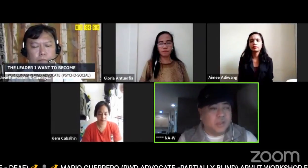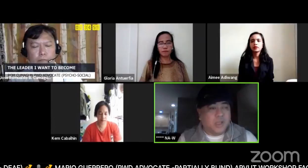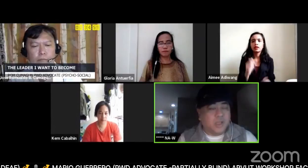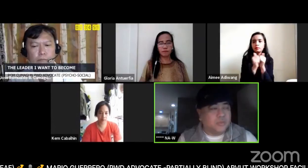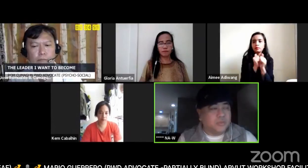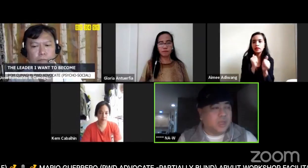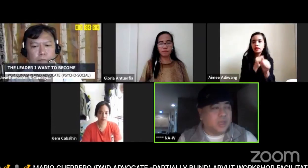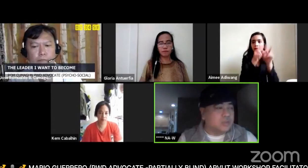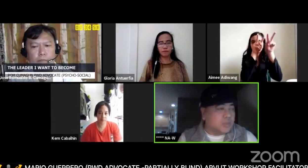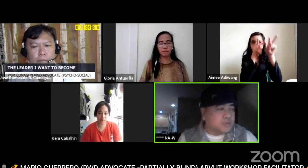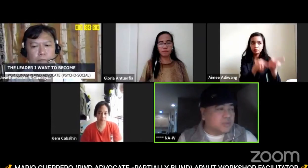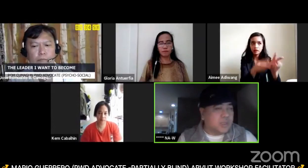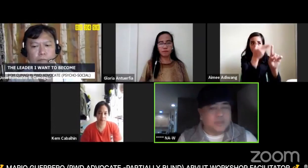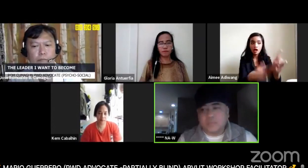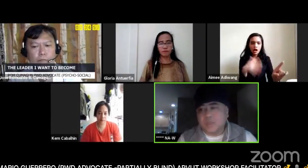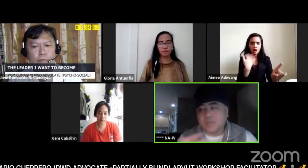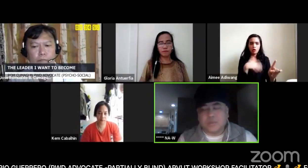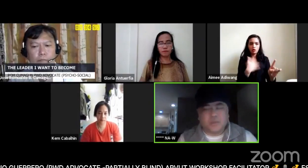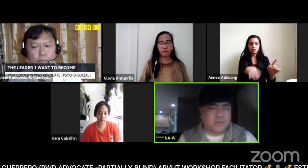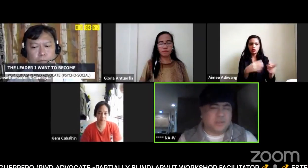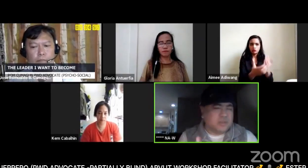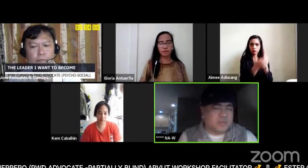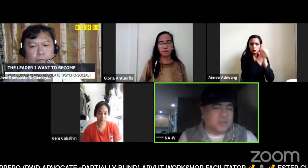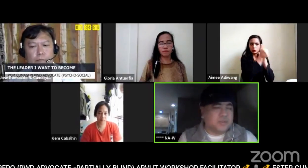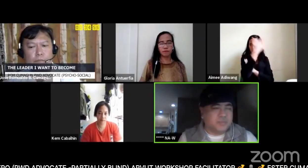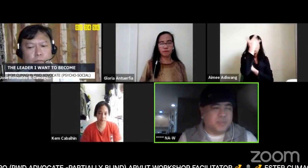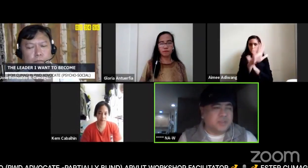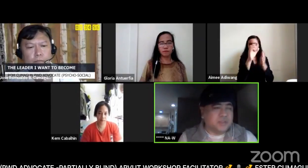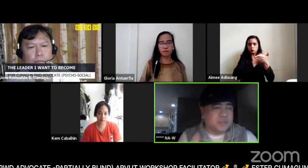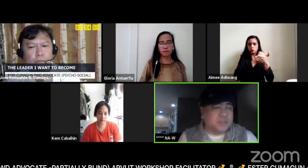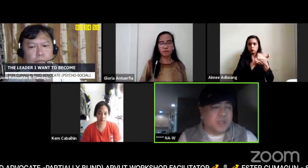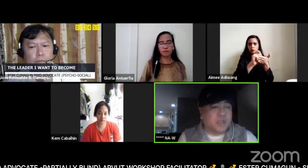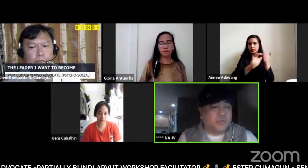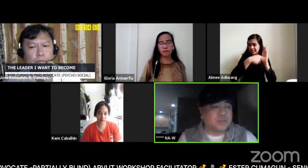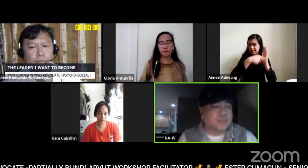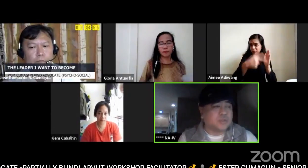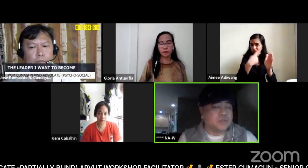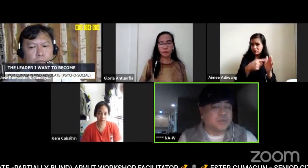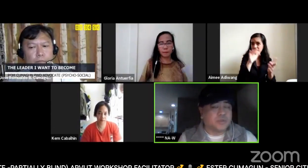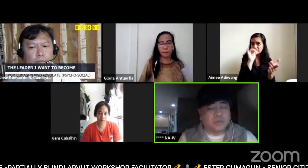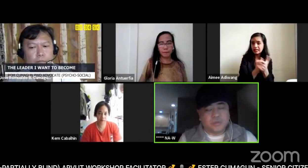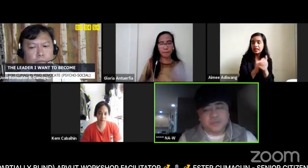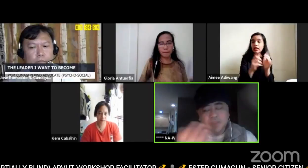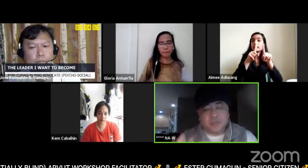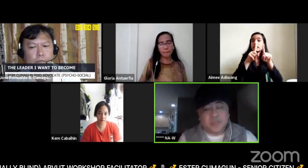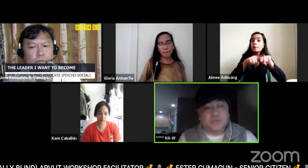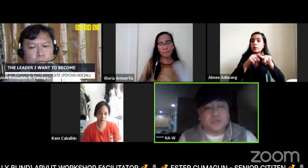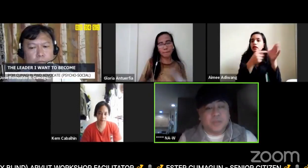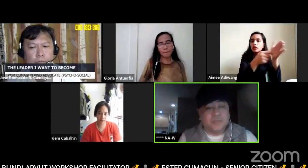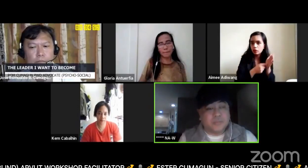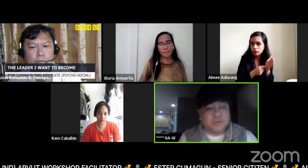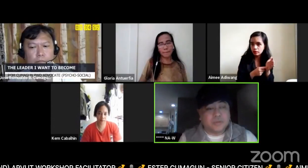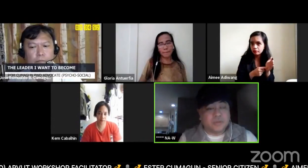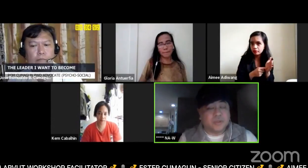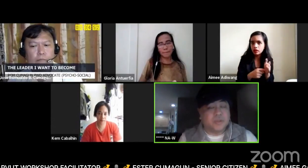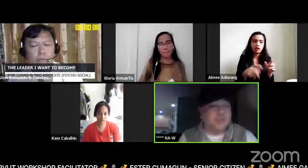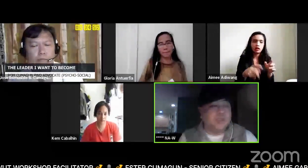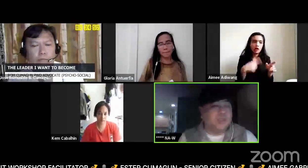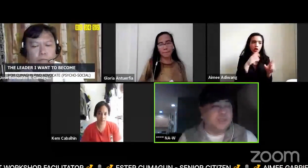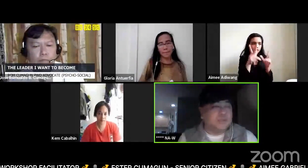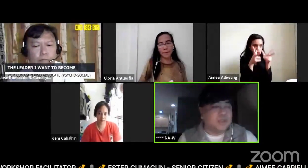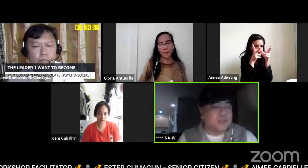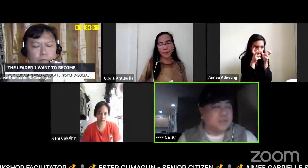meaning, ito magaling to magsulat, to magaling to. Sometimes by just direct questions or just listening to them,